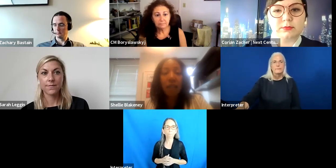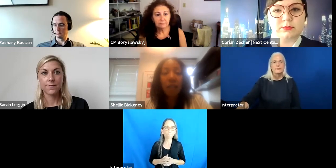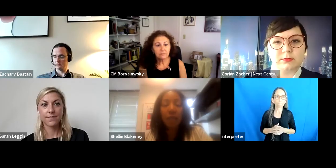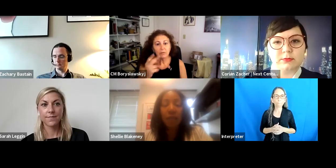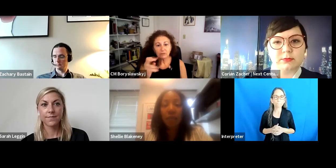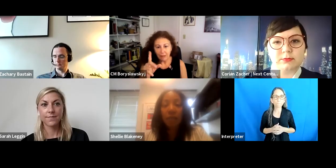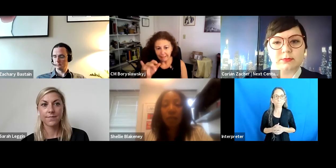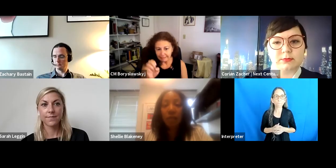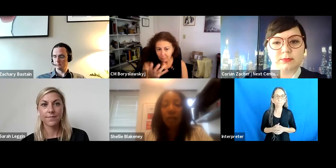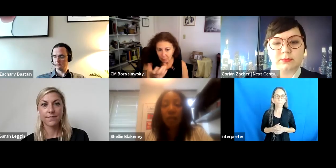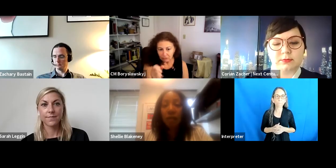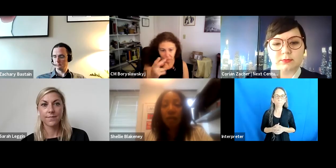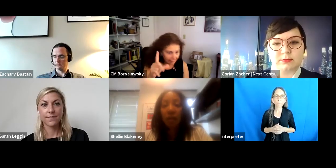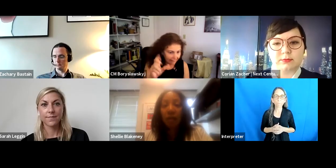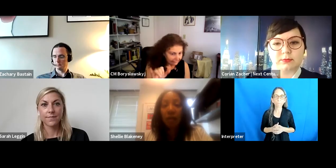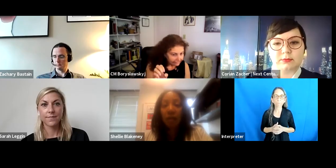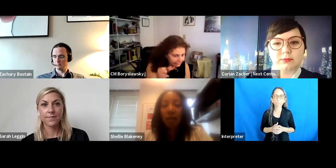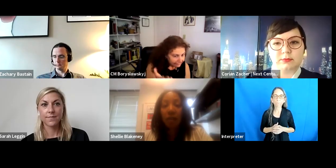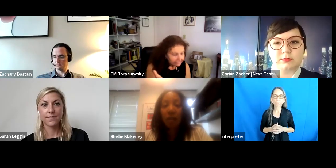Hi, CM.